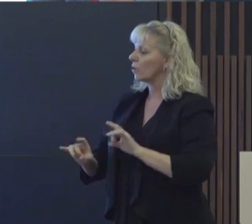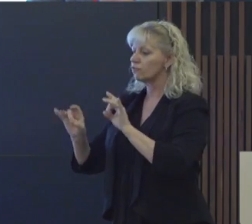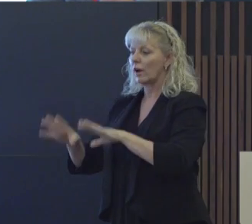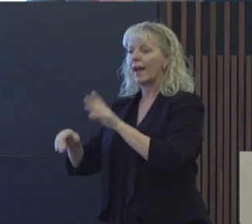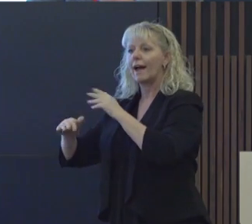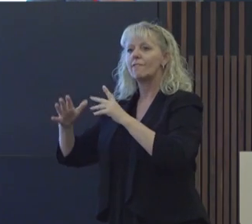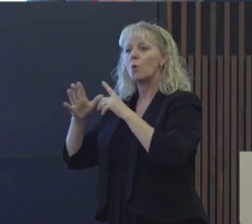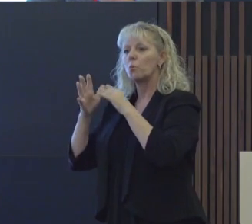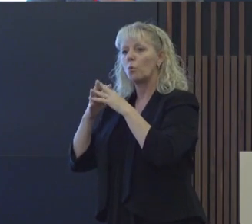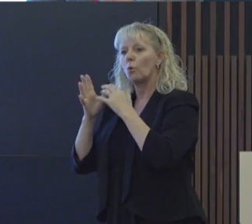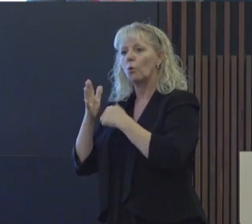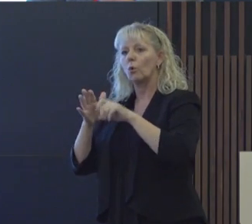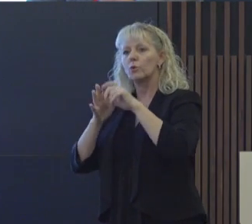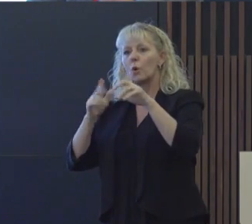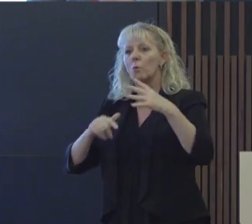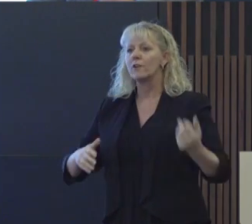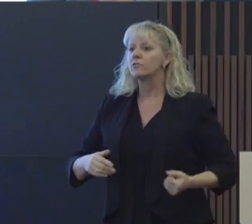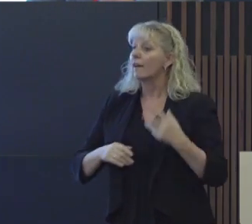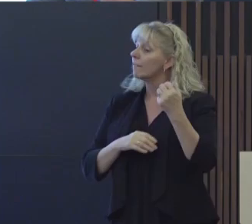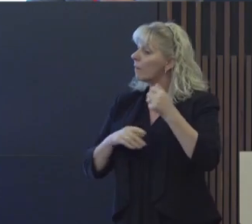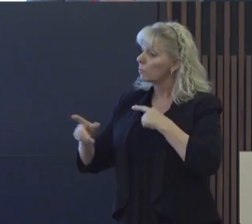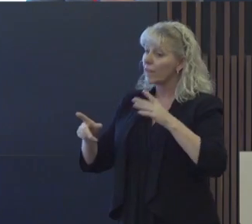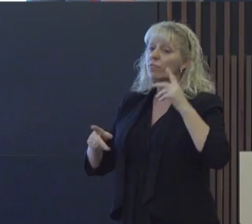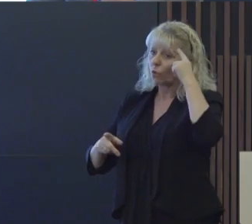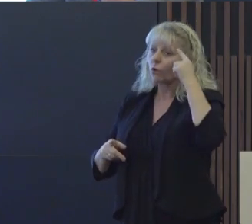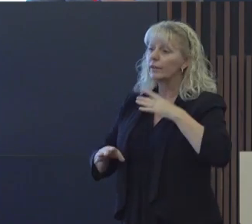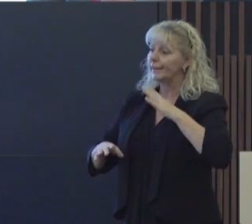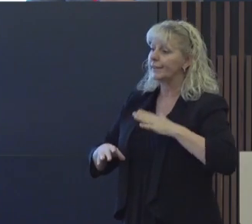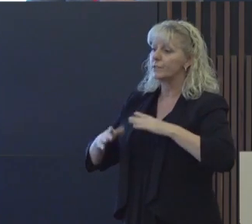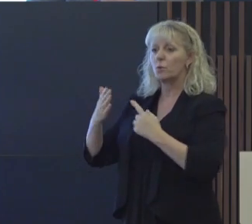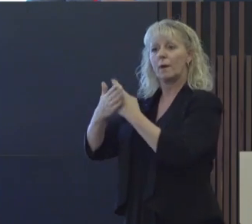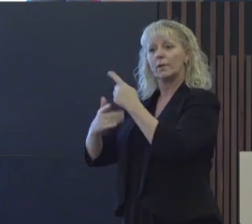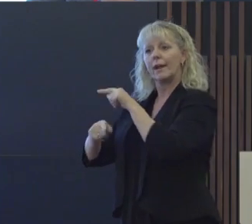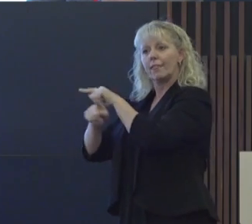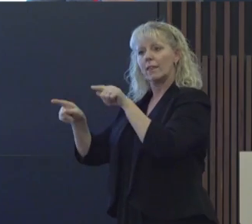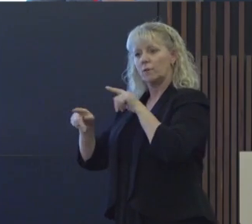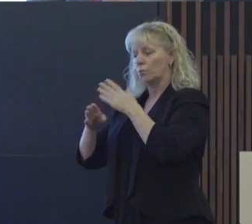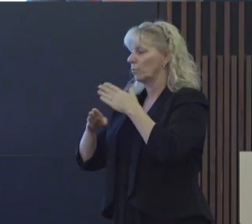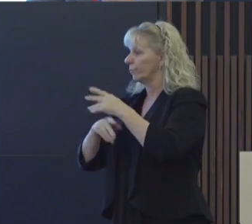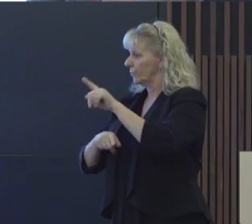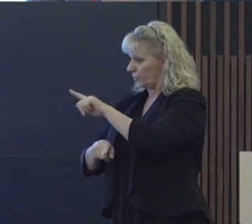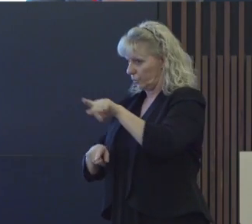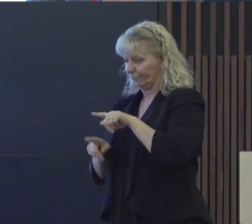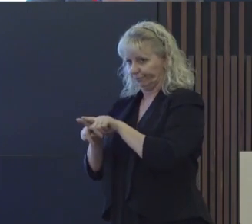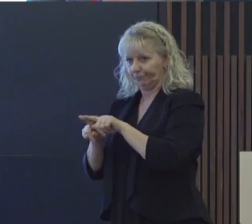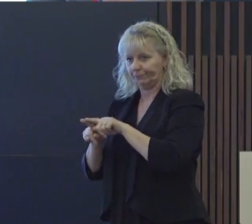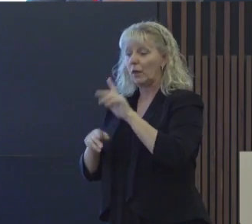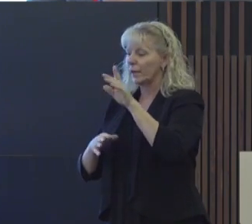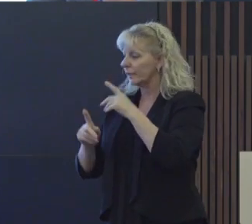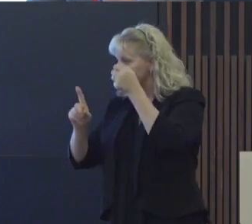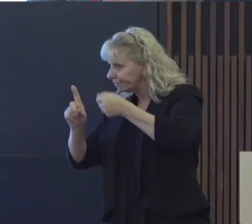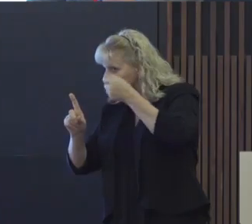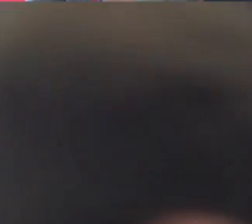have minimum wages, and we thought that needed to happen. And so we started campaigning in regards to the